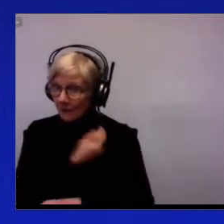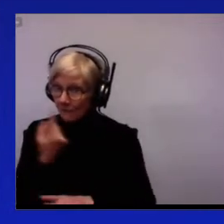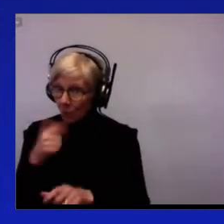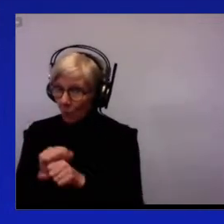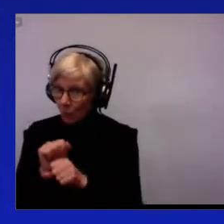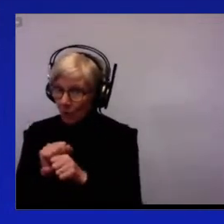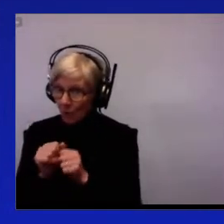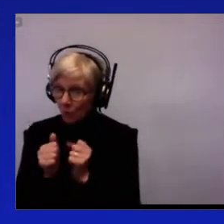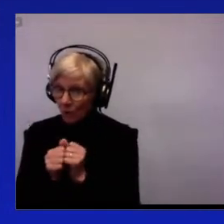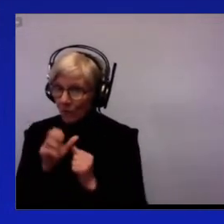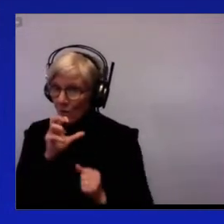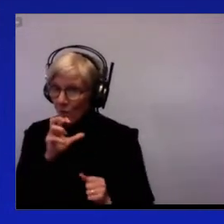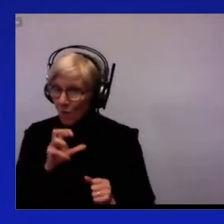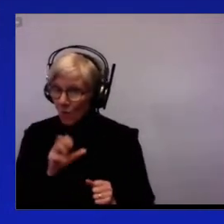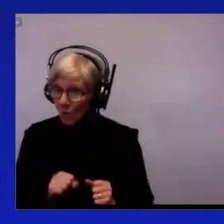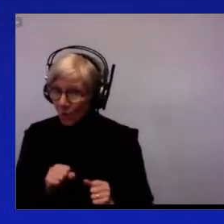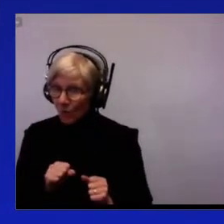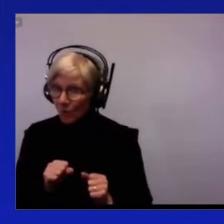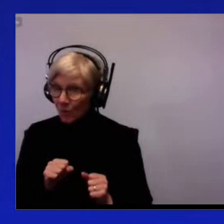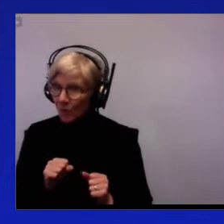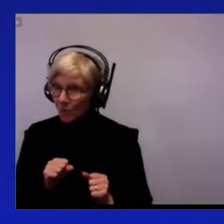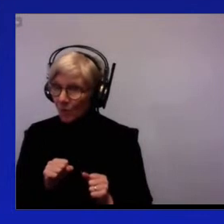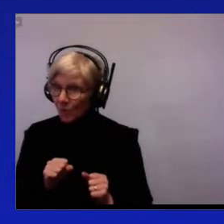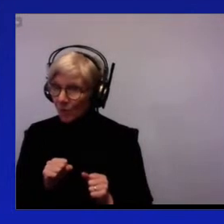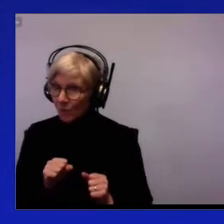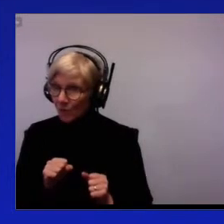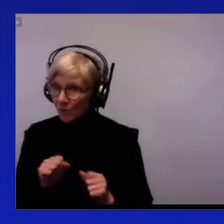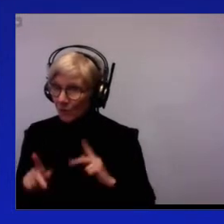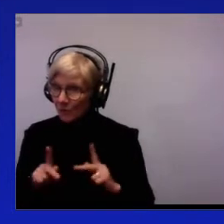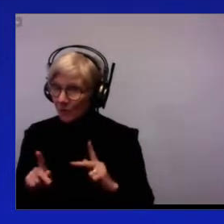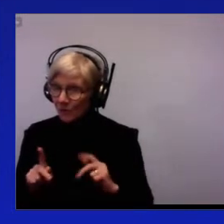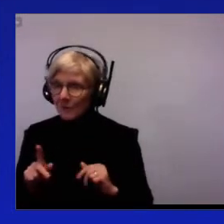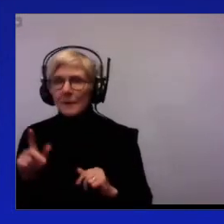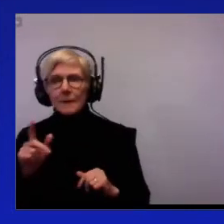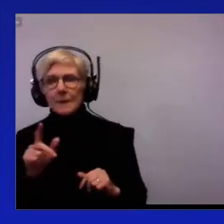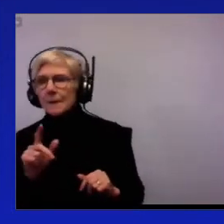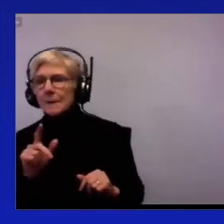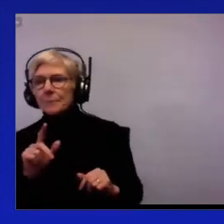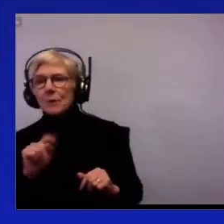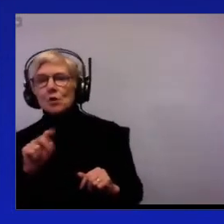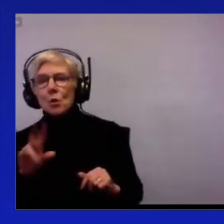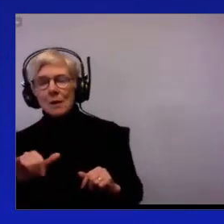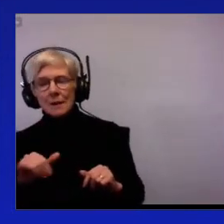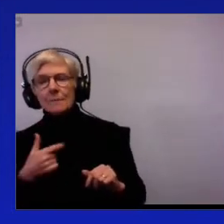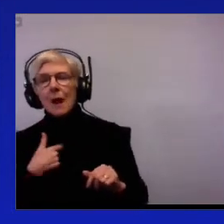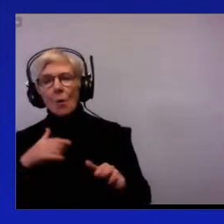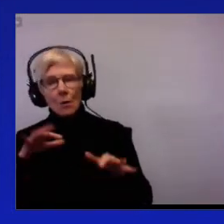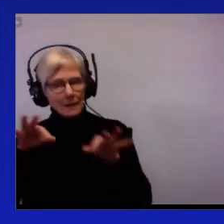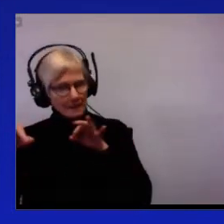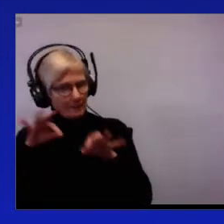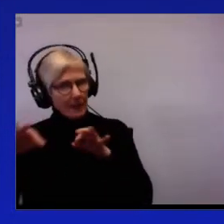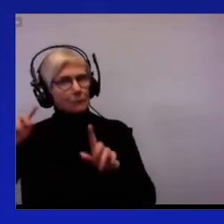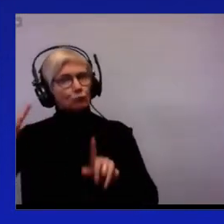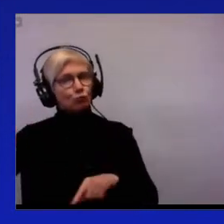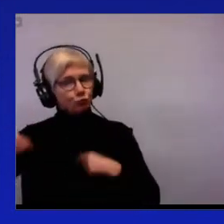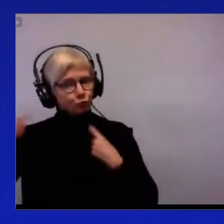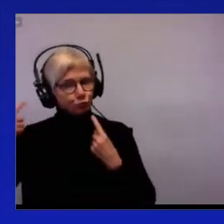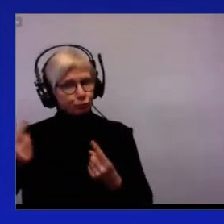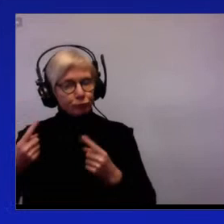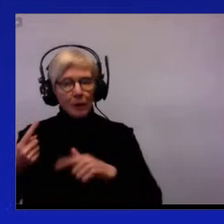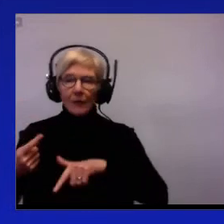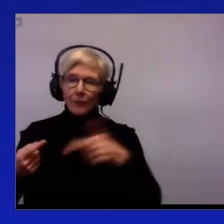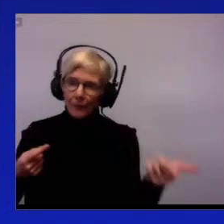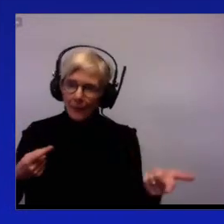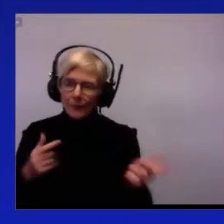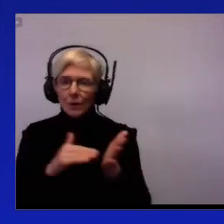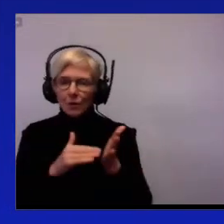with our oldest residents? So I'll talk about what's been done, and then on the requirement, I'll let Dr. Etches add a little bit of her